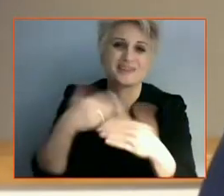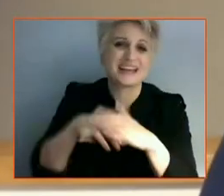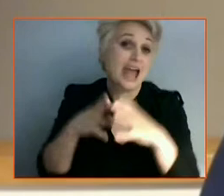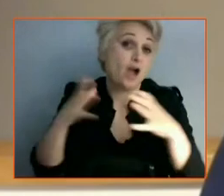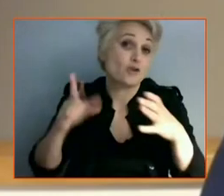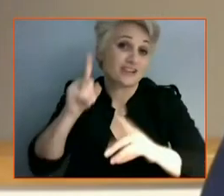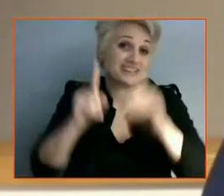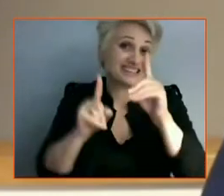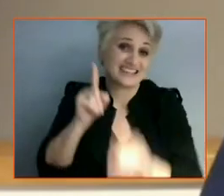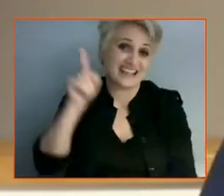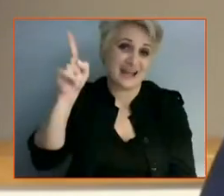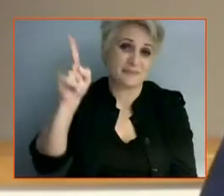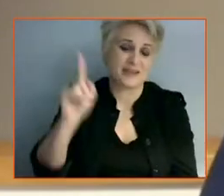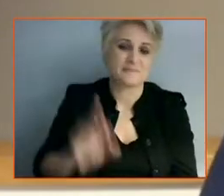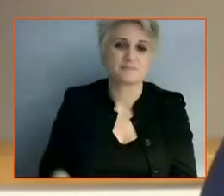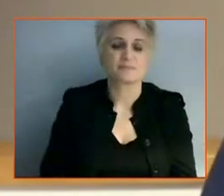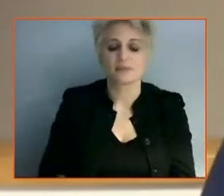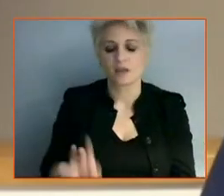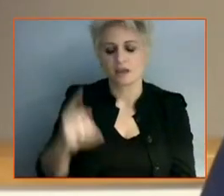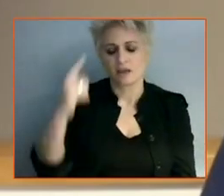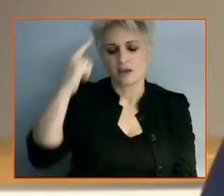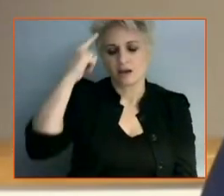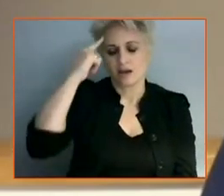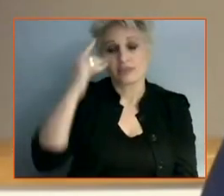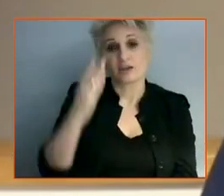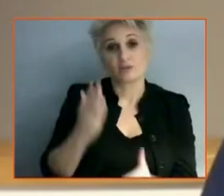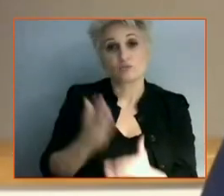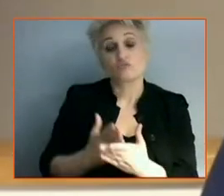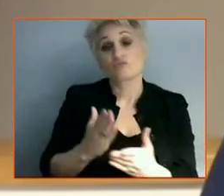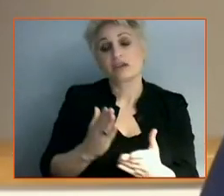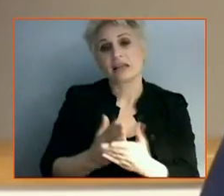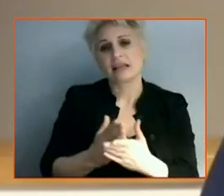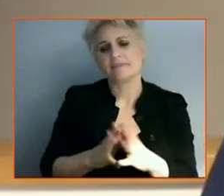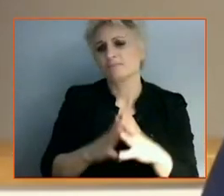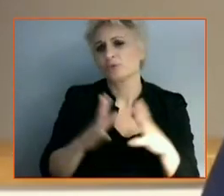Look, I think the challenges before us are substantial.